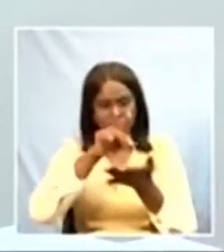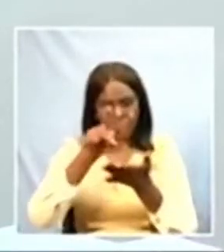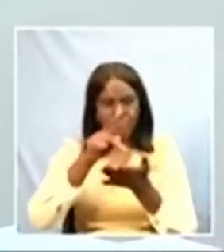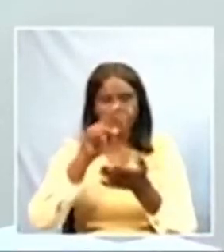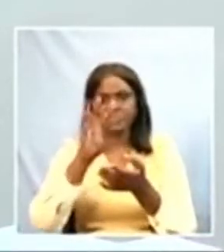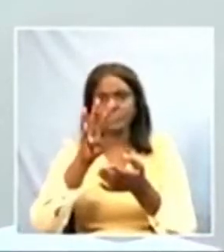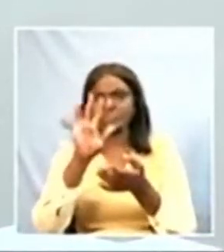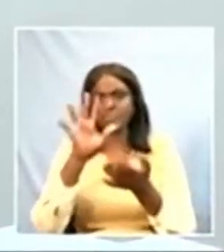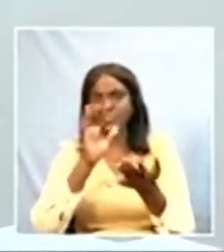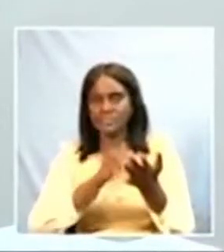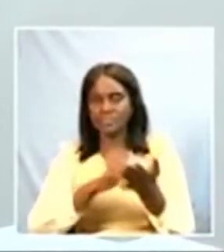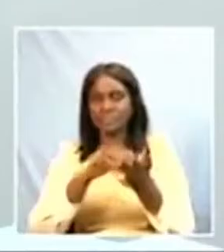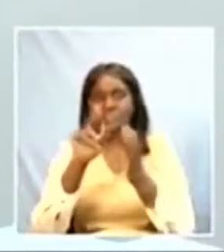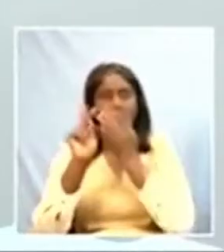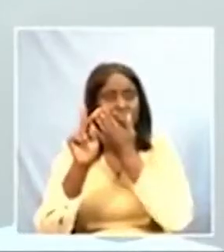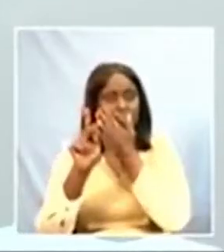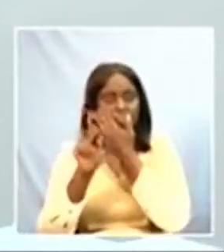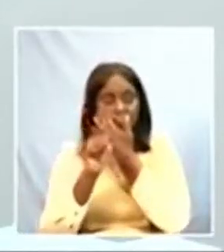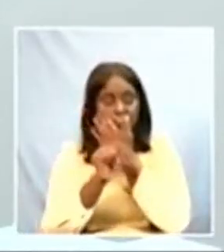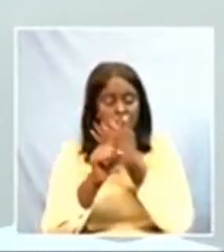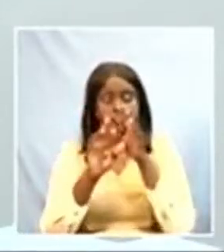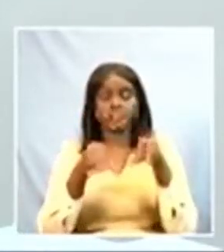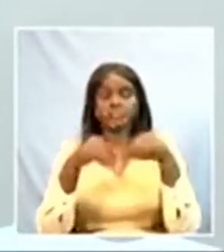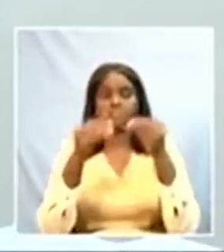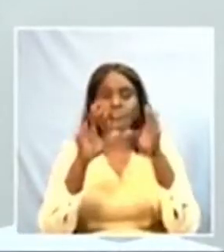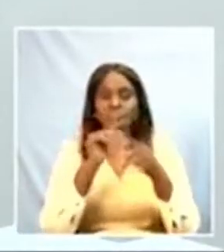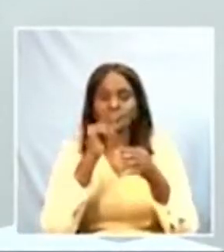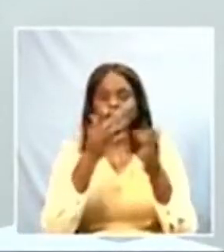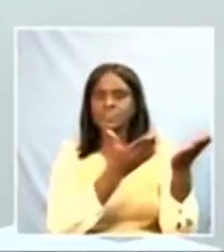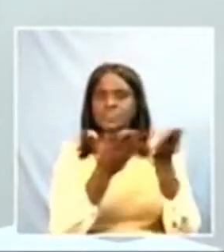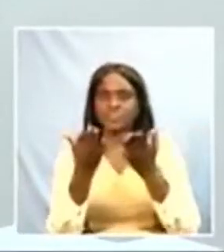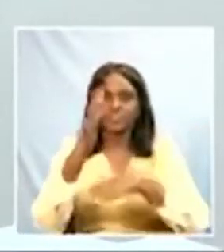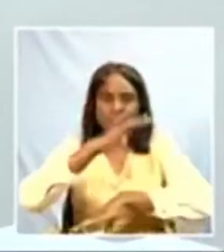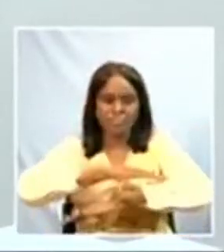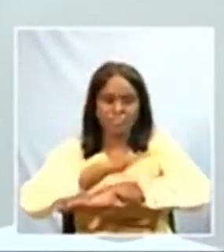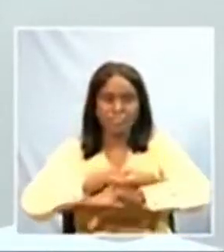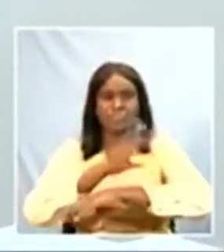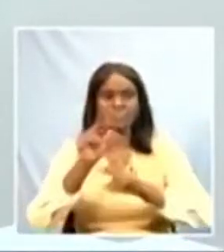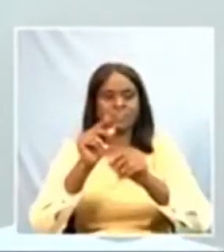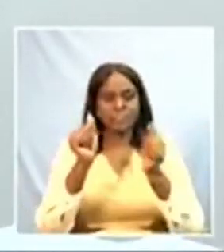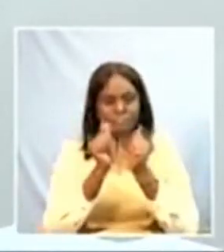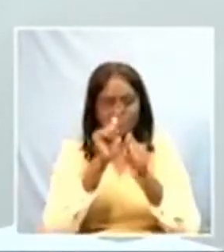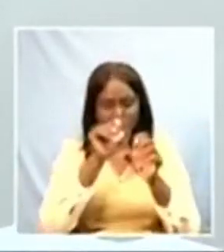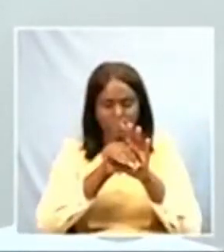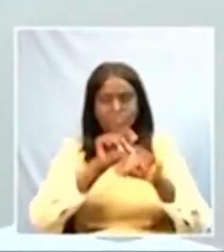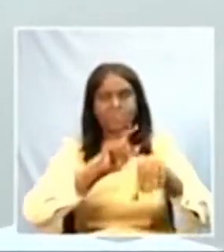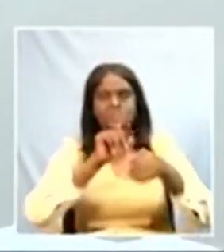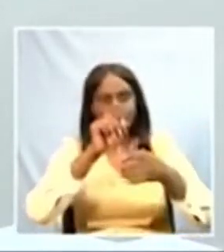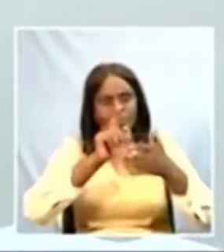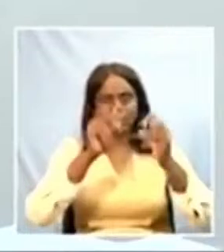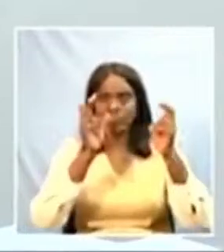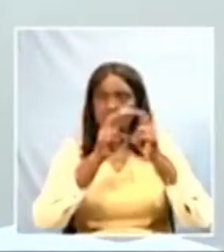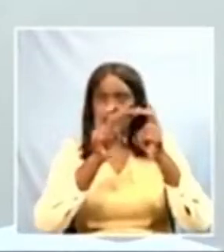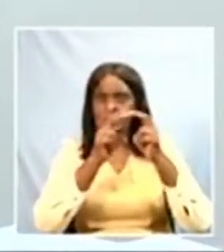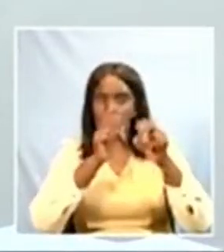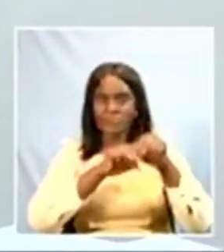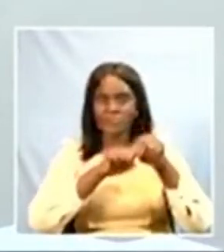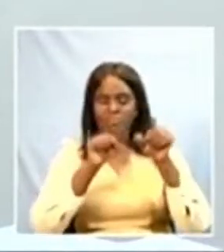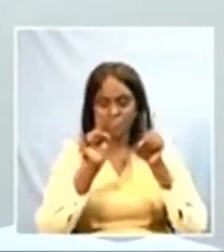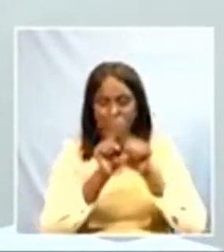of 45,000 kwacha. The supplier did not deliver the desks within the stipulated contract period,